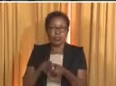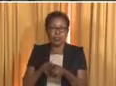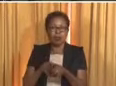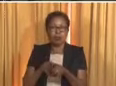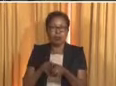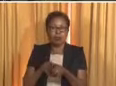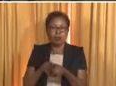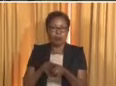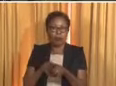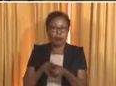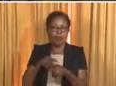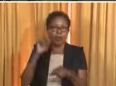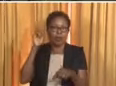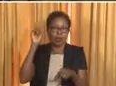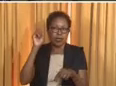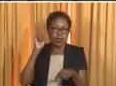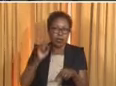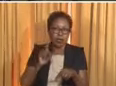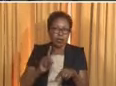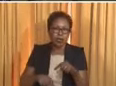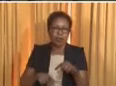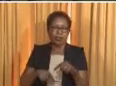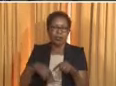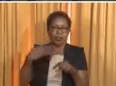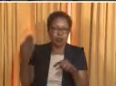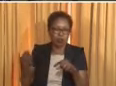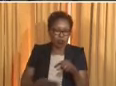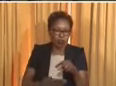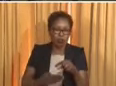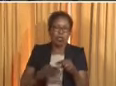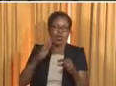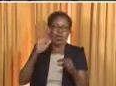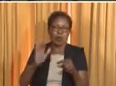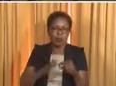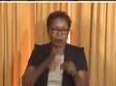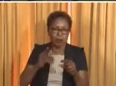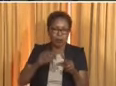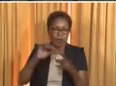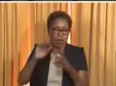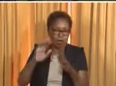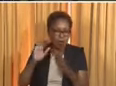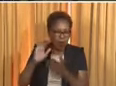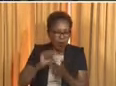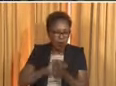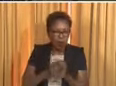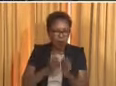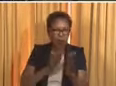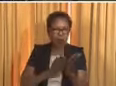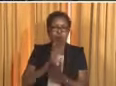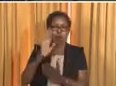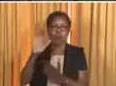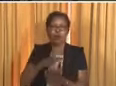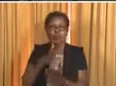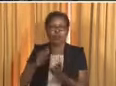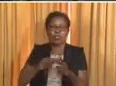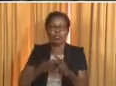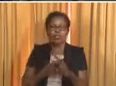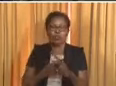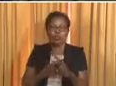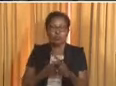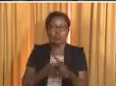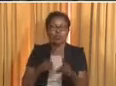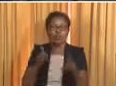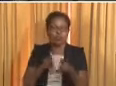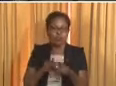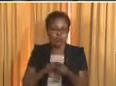reason, he cannot introduce a constitutional amendment through a parliamentary initiative. Apart from making the finding that the President cannot